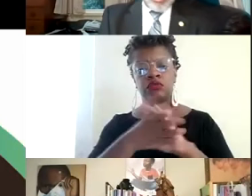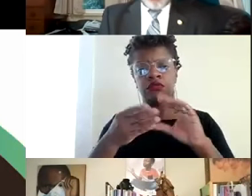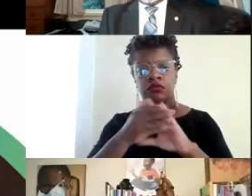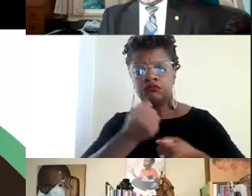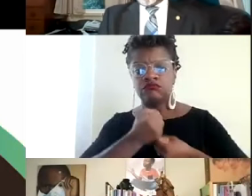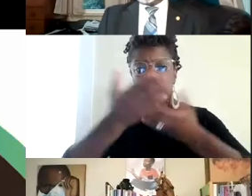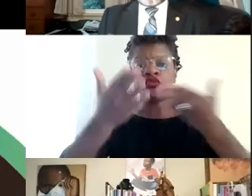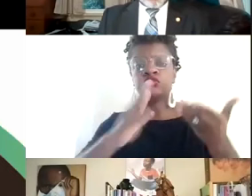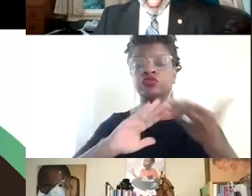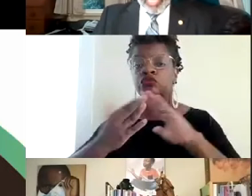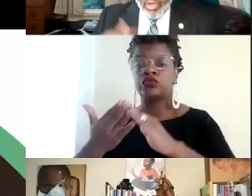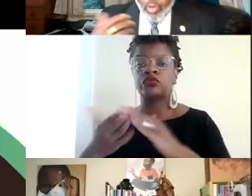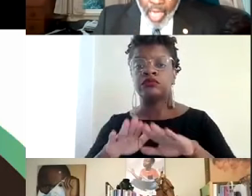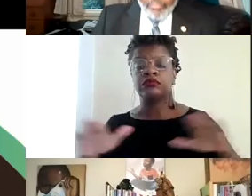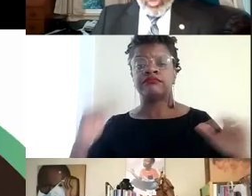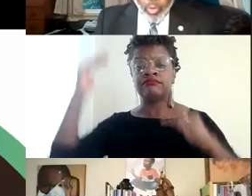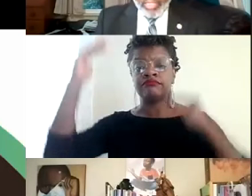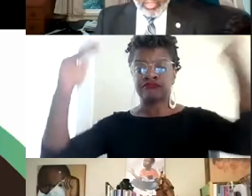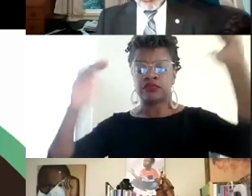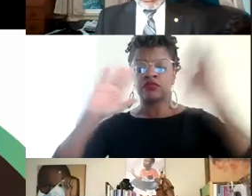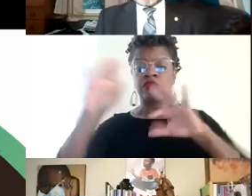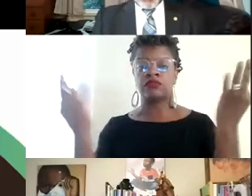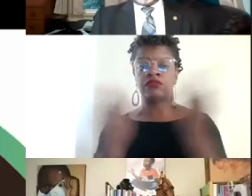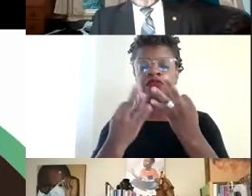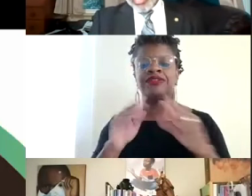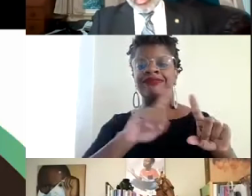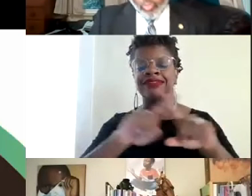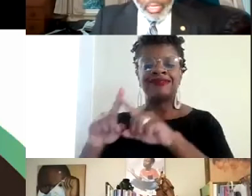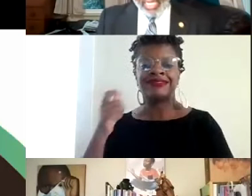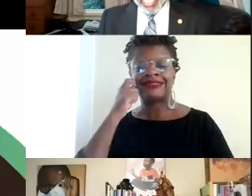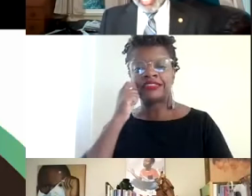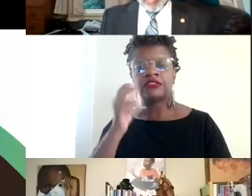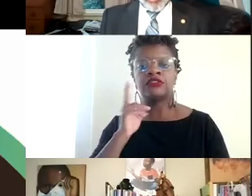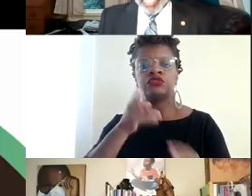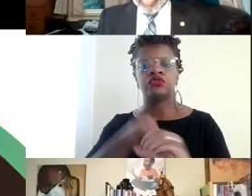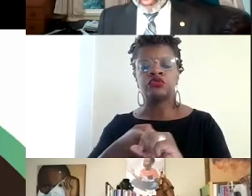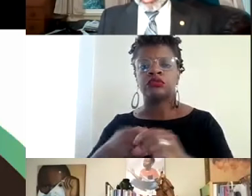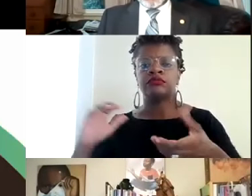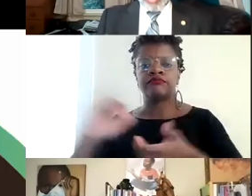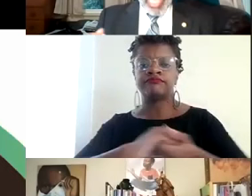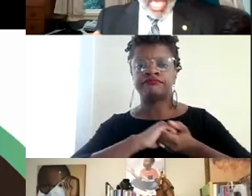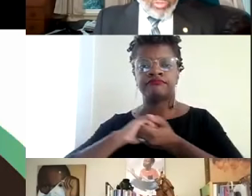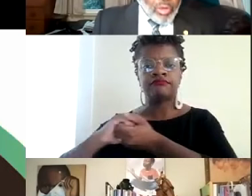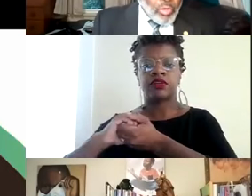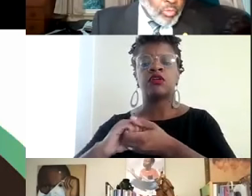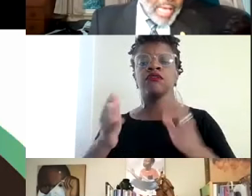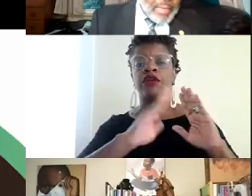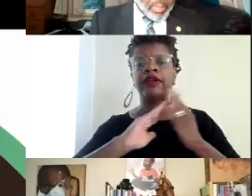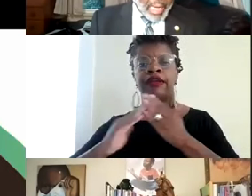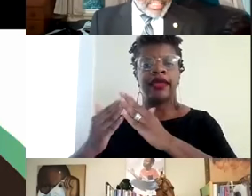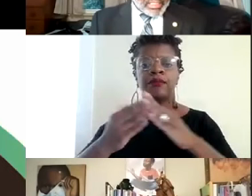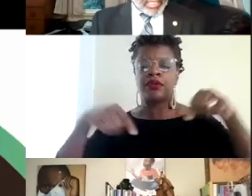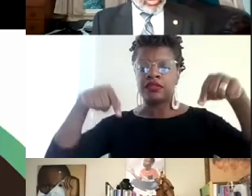from all walks of life who have joined you in this effort to reclaim our neighborhoods as the